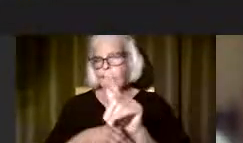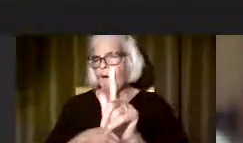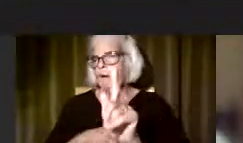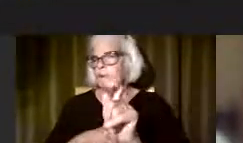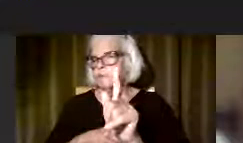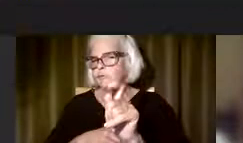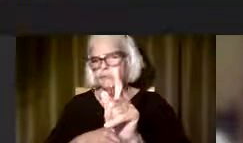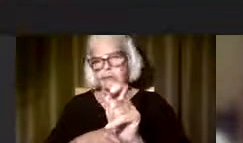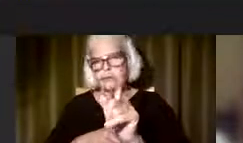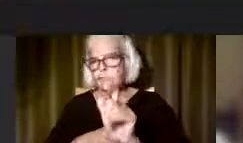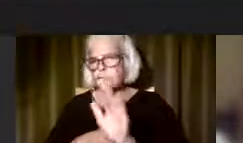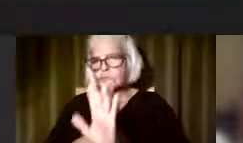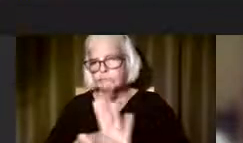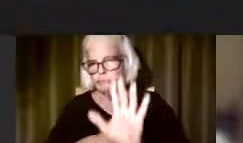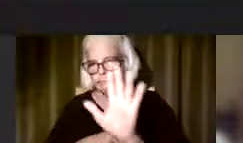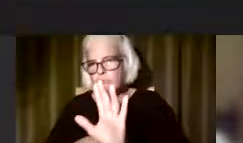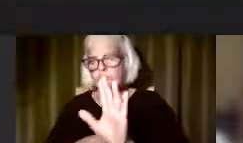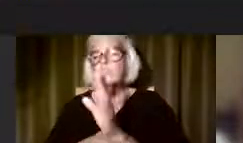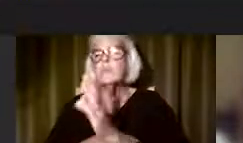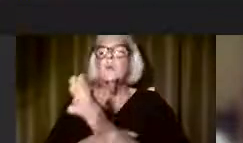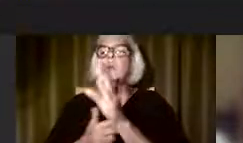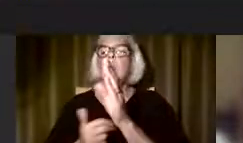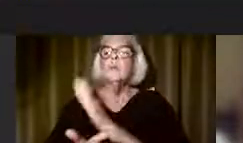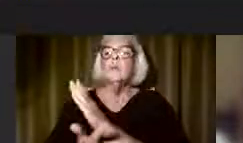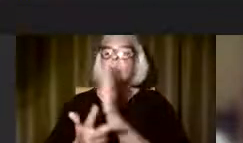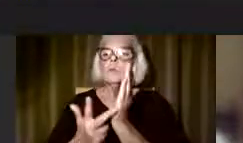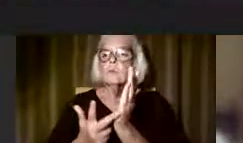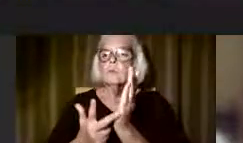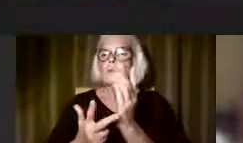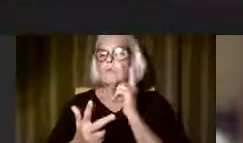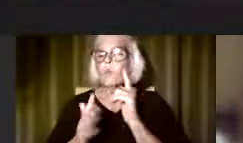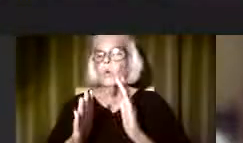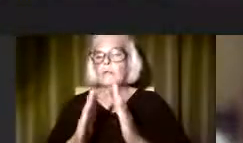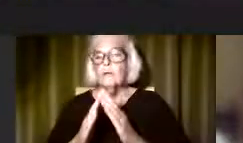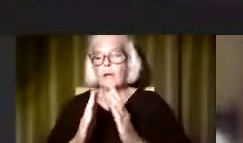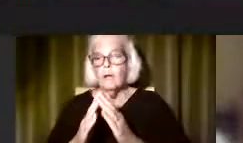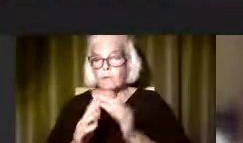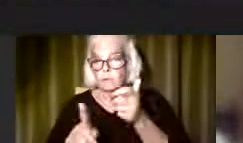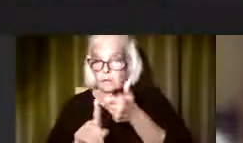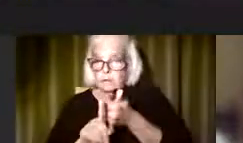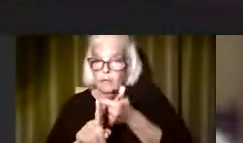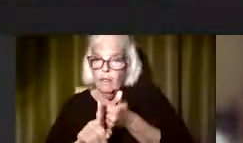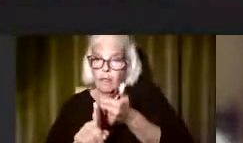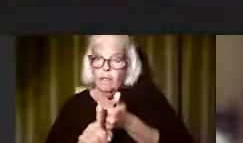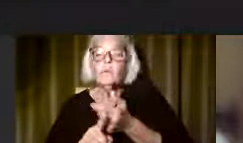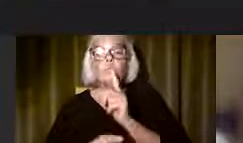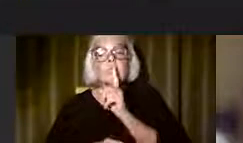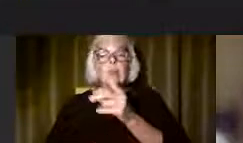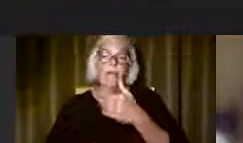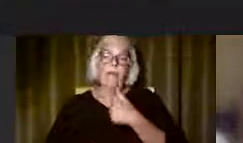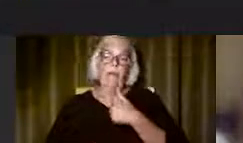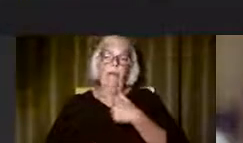For municipalities, I guess my question back to this group, if people are more familiar with this